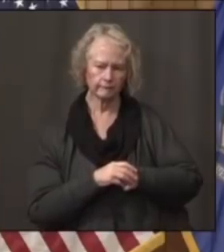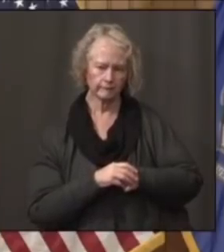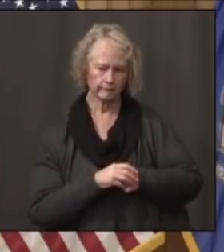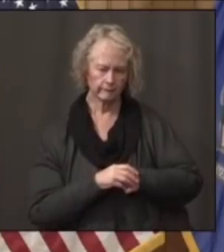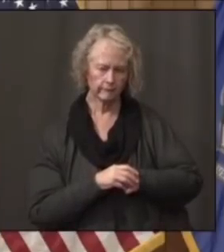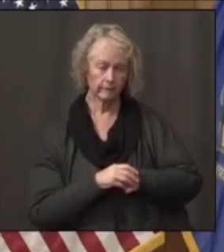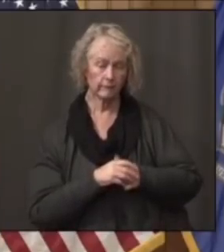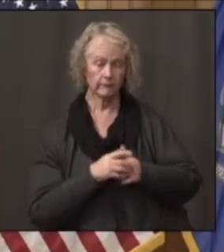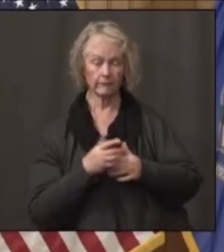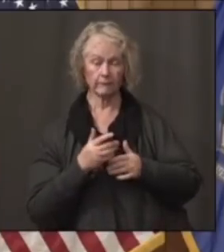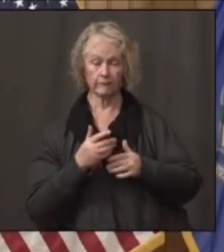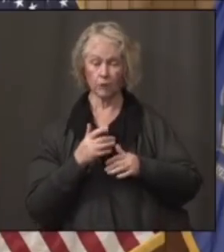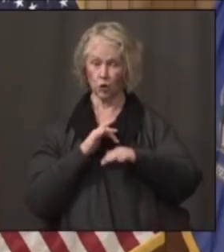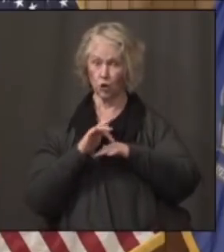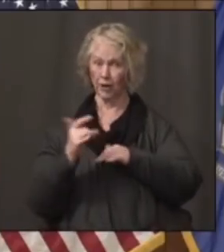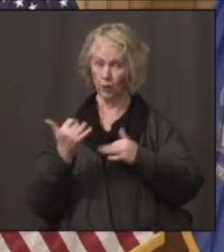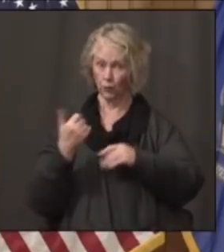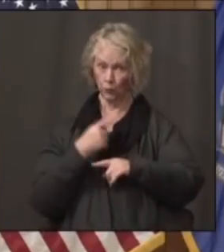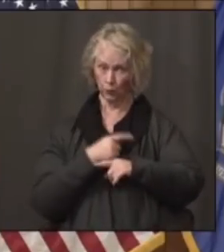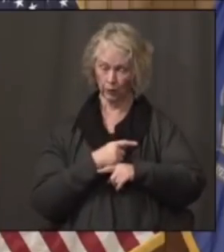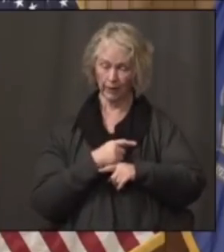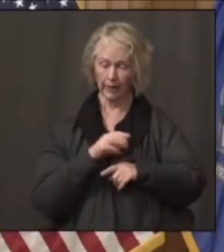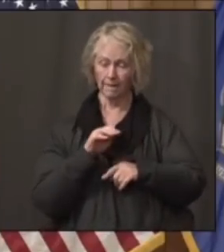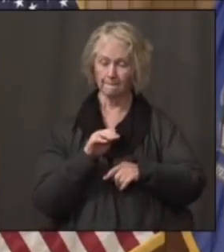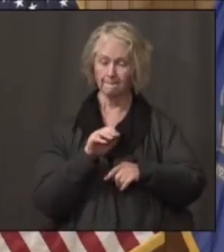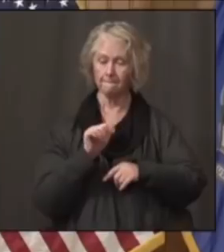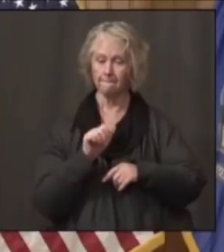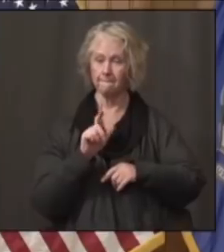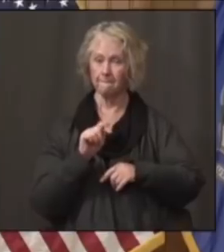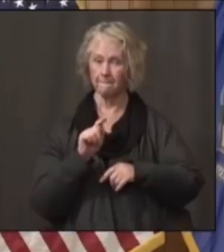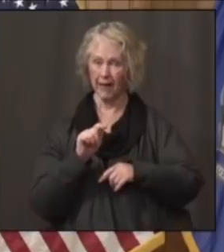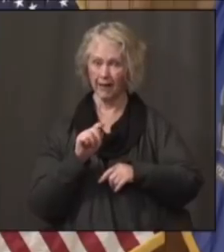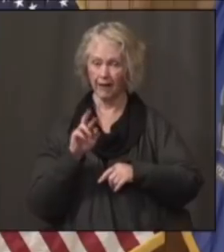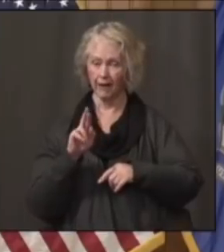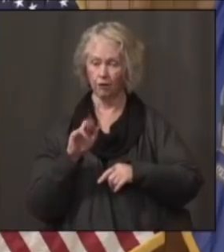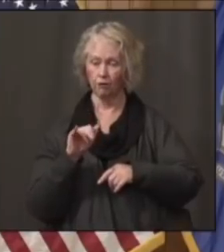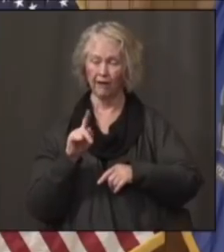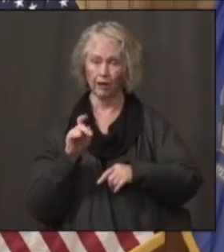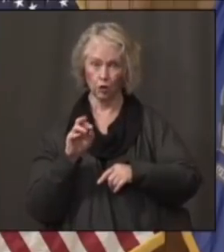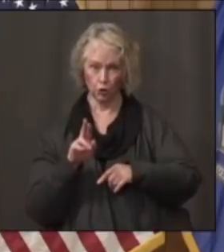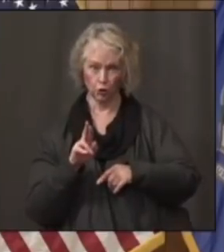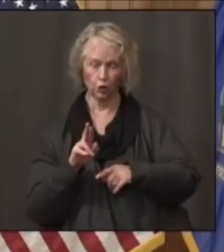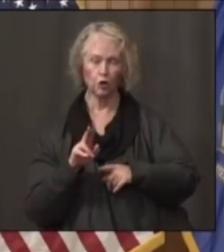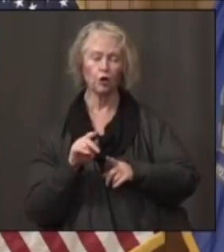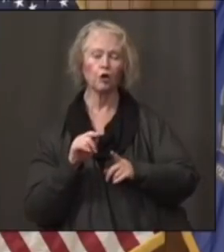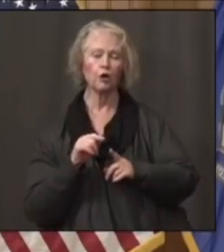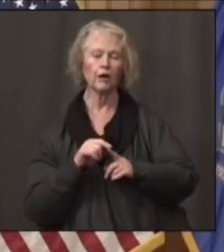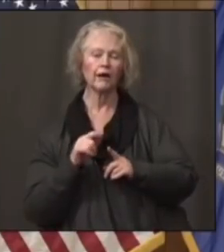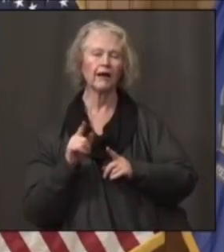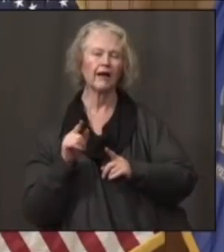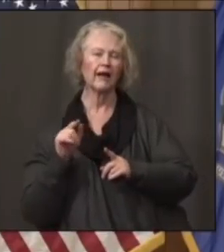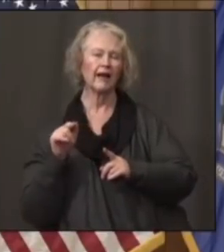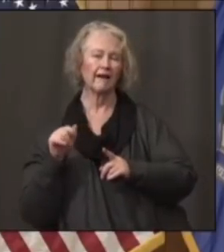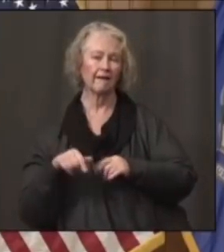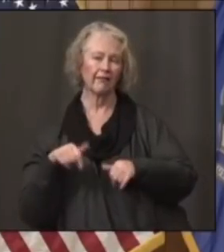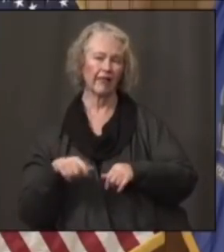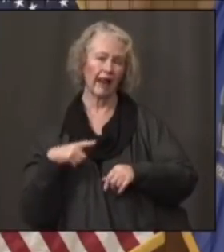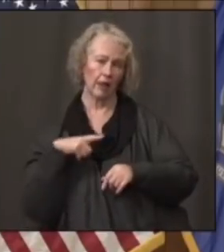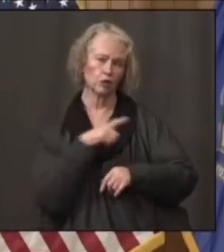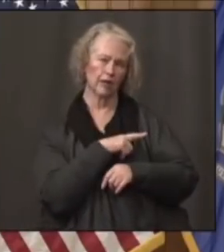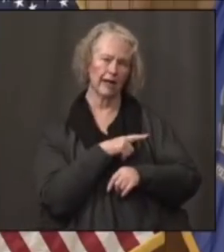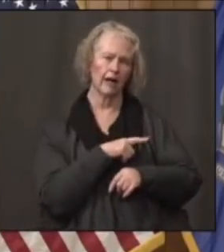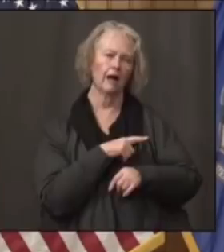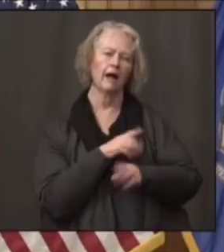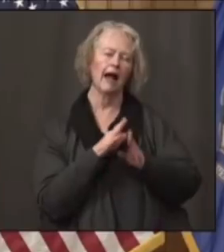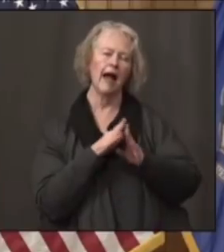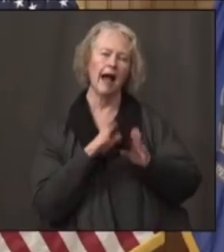Earlier today, Matt Ritter, the incoming House Speaker, indicated that he'd be willing to take a look at